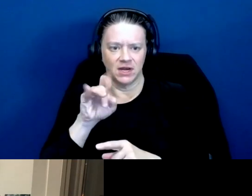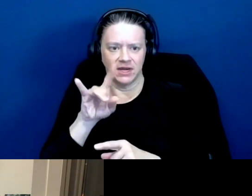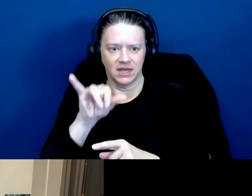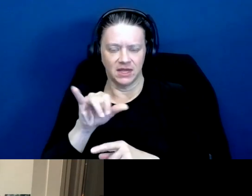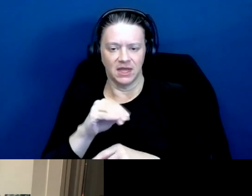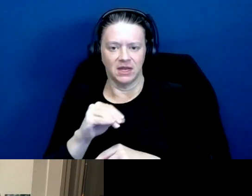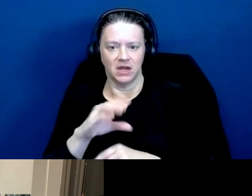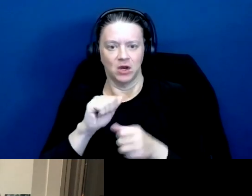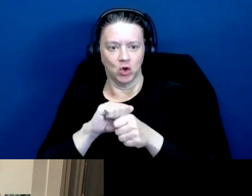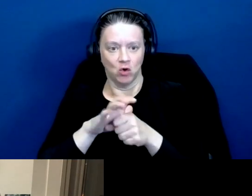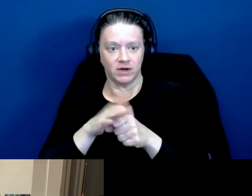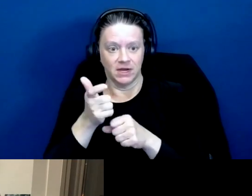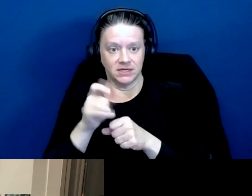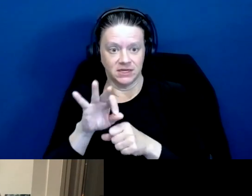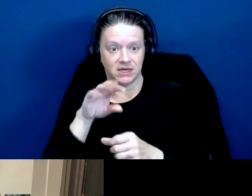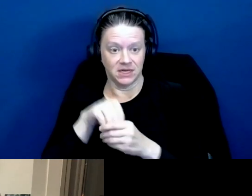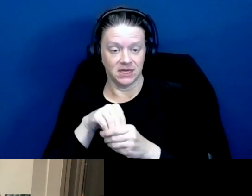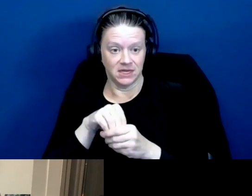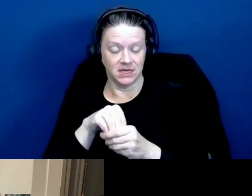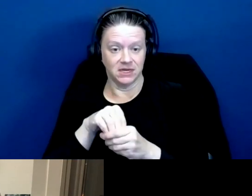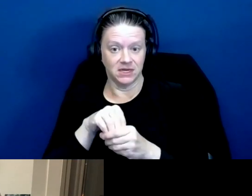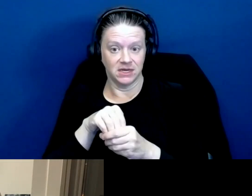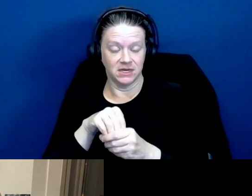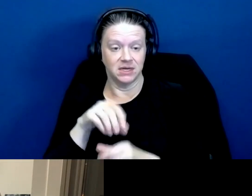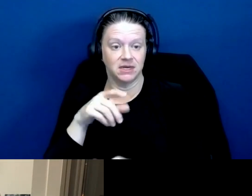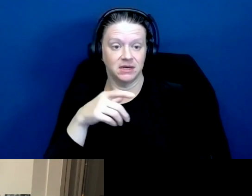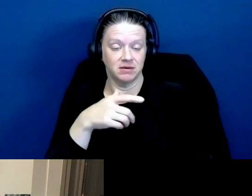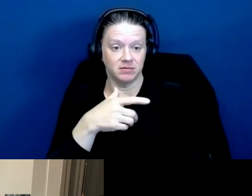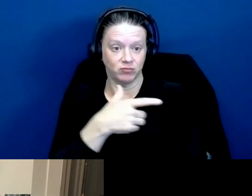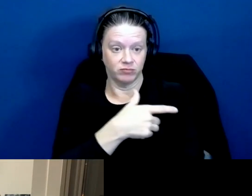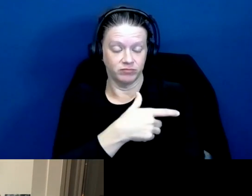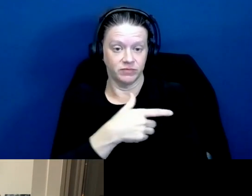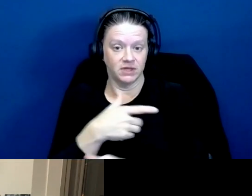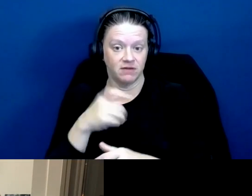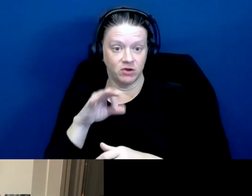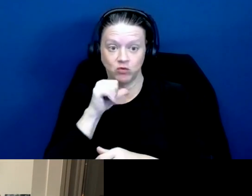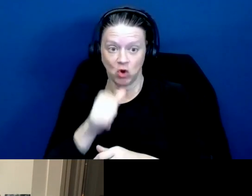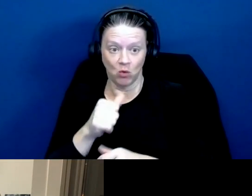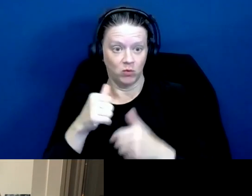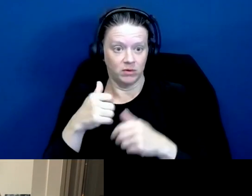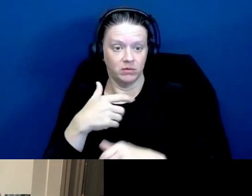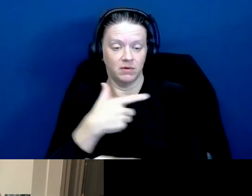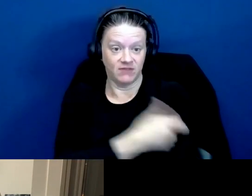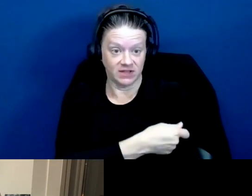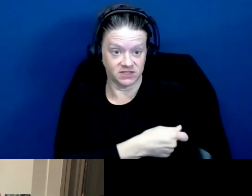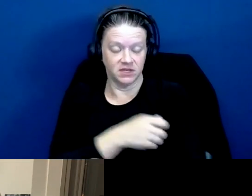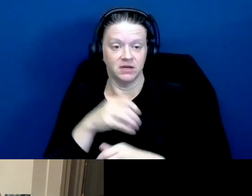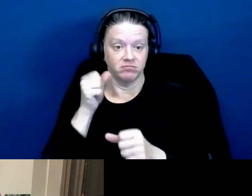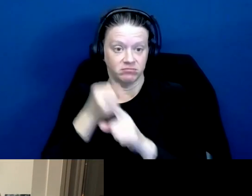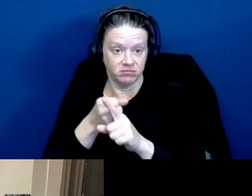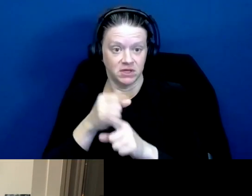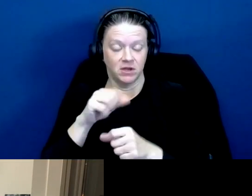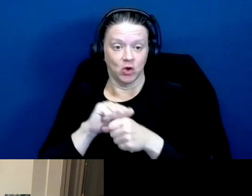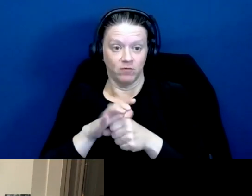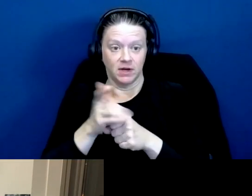serious, and it is associated with a higher rate of miscarriages and premature births and in utero growth restriction. So if you're not